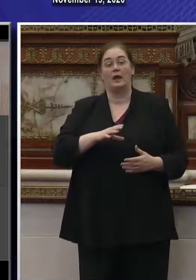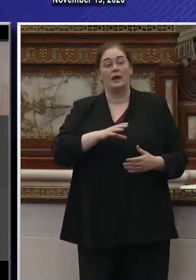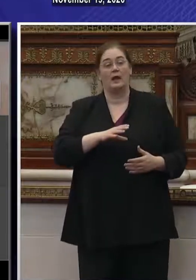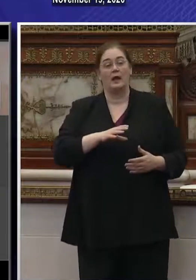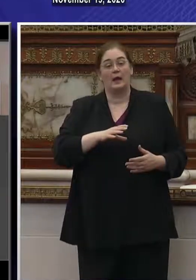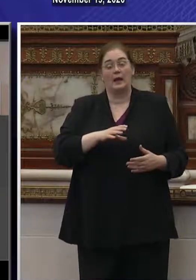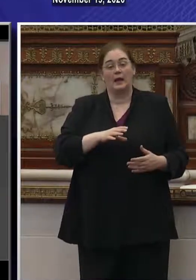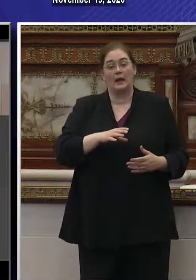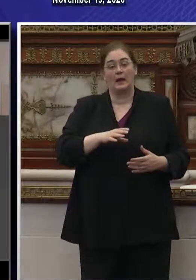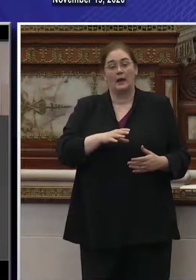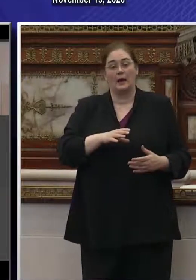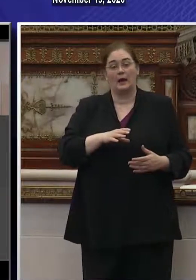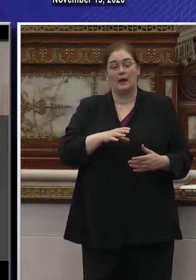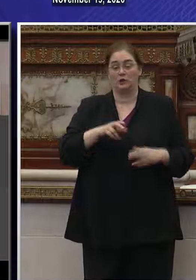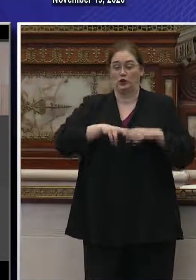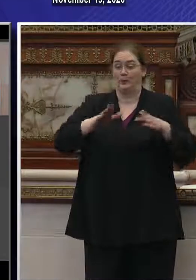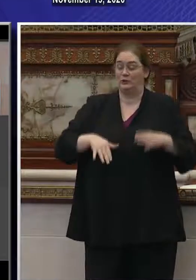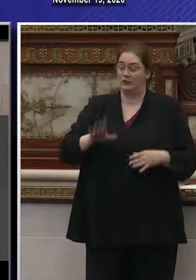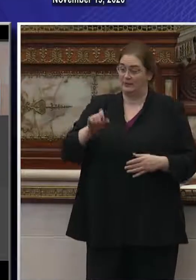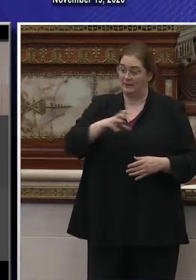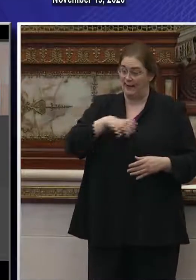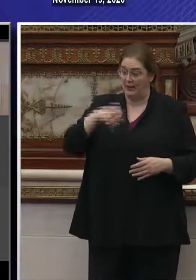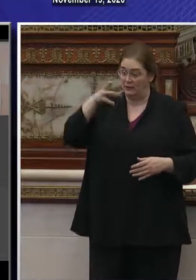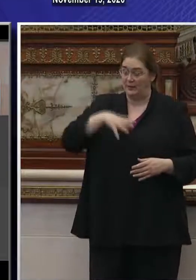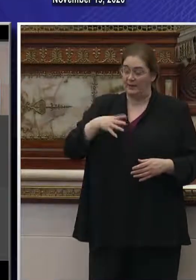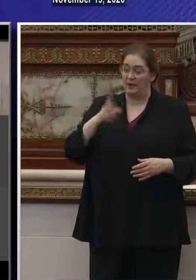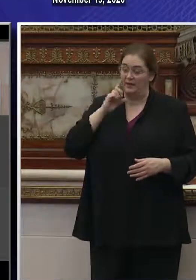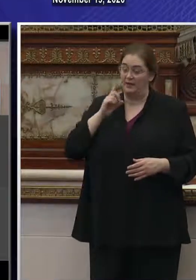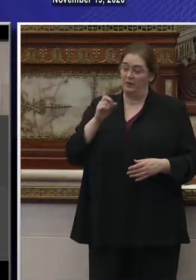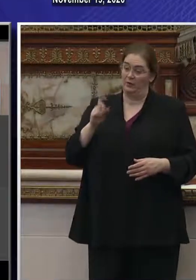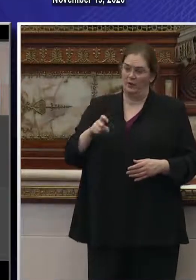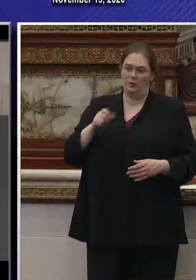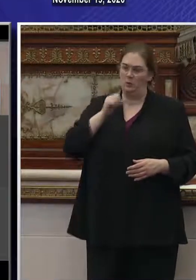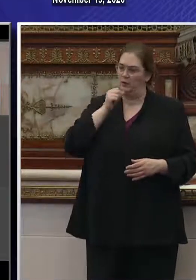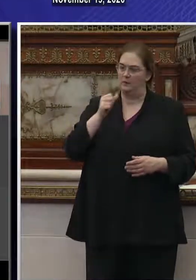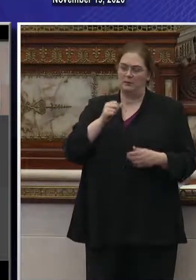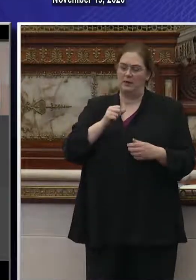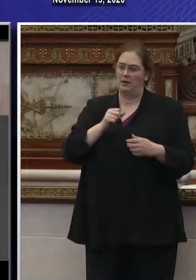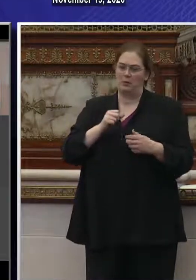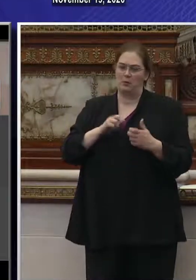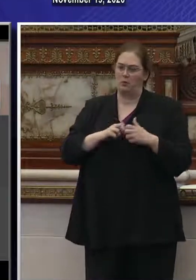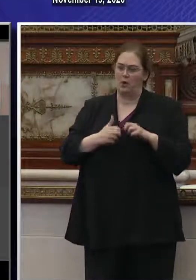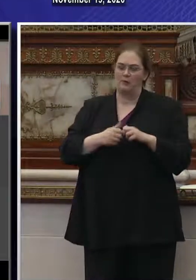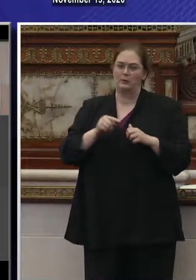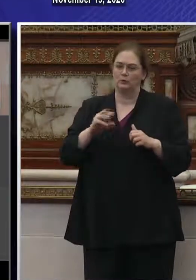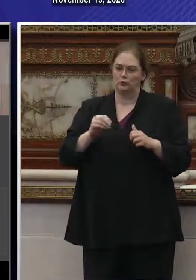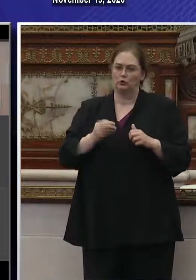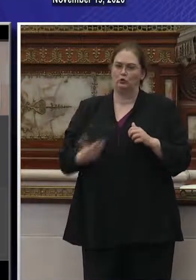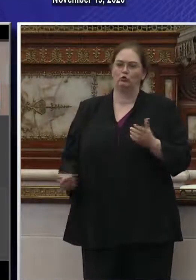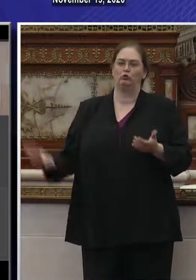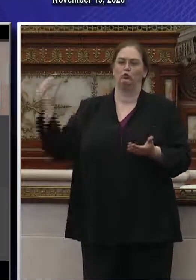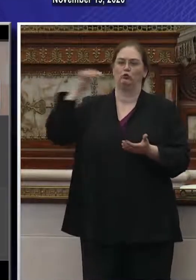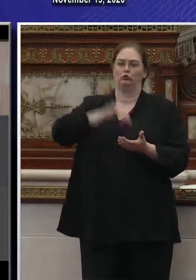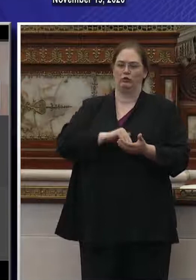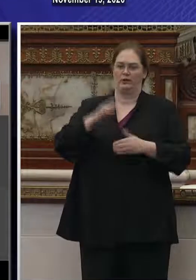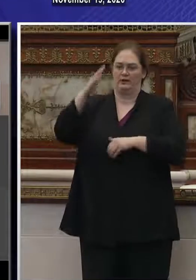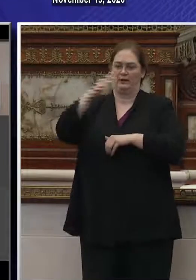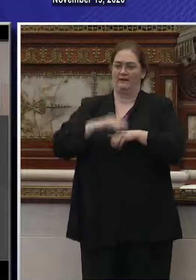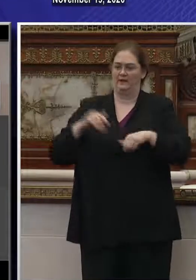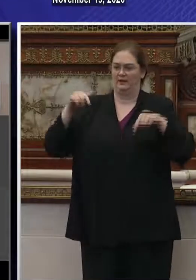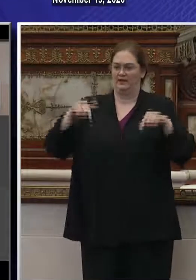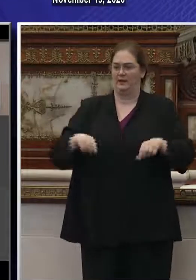need to, I think that it wouldn't be problematic to reconvene this panel,